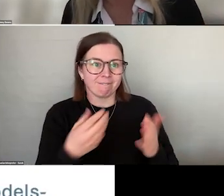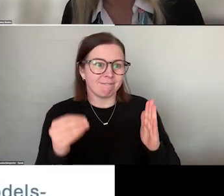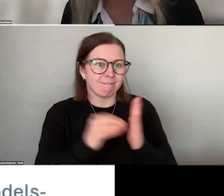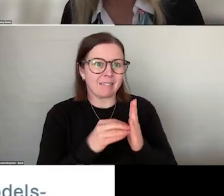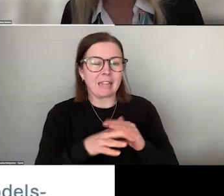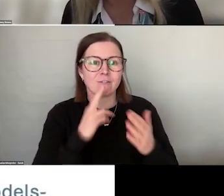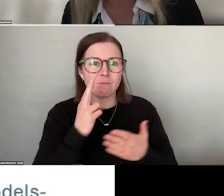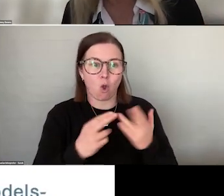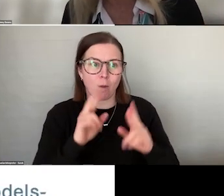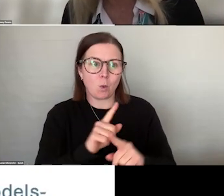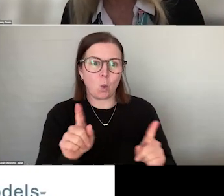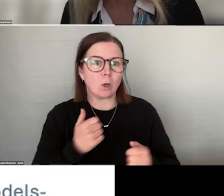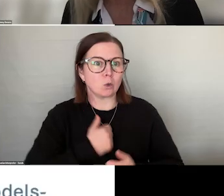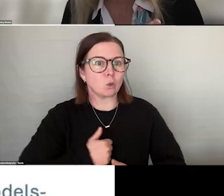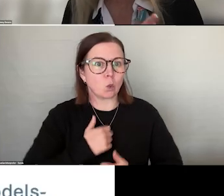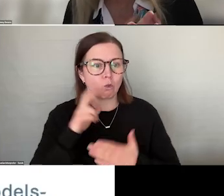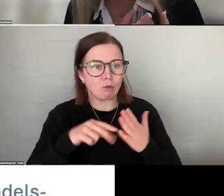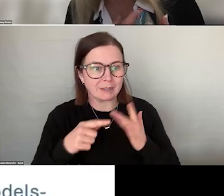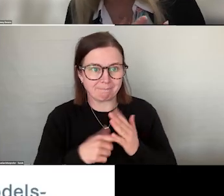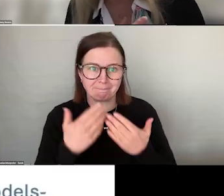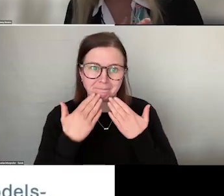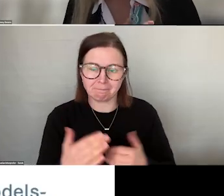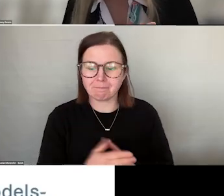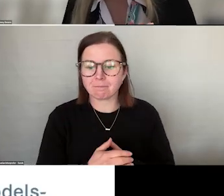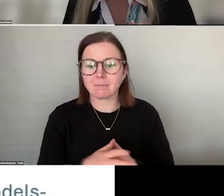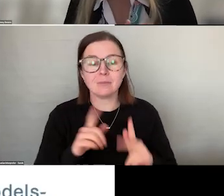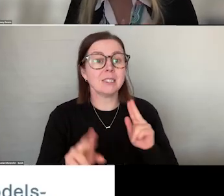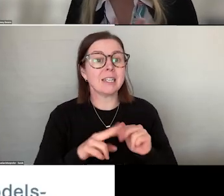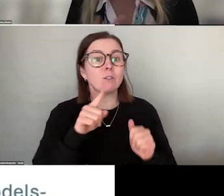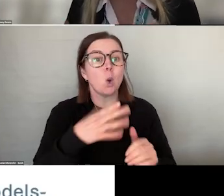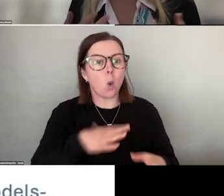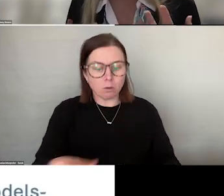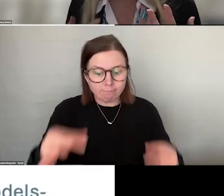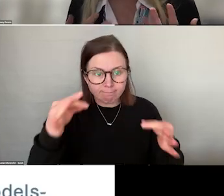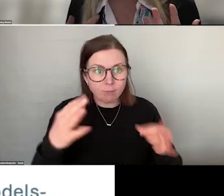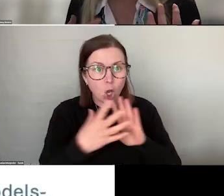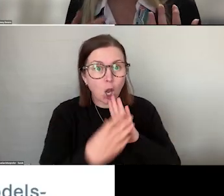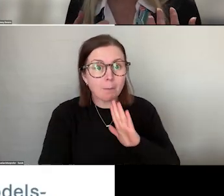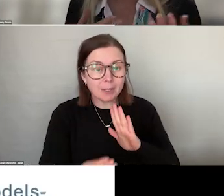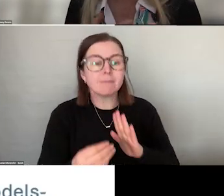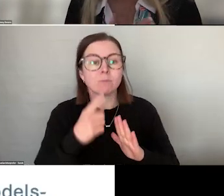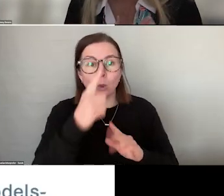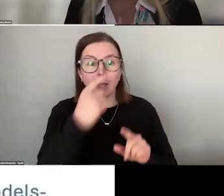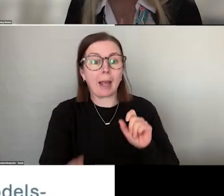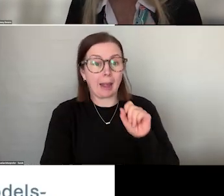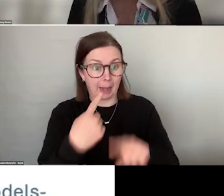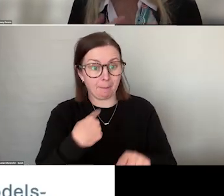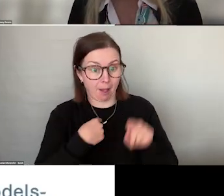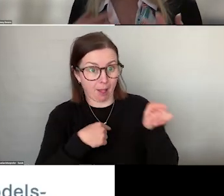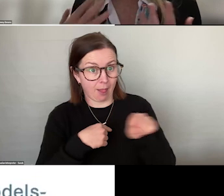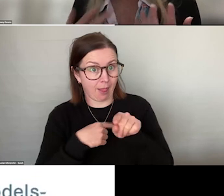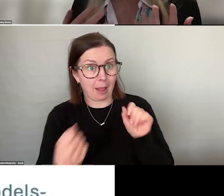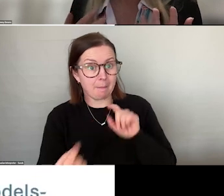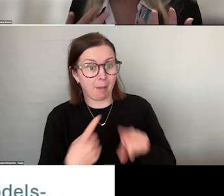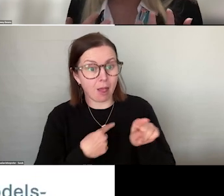hope you enjoy reading it. So thank you. If you wanted a printed copy, you can email us on that email address.